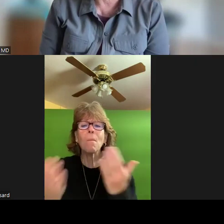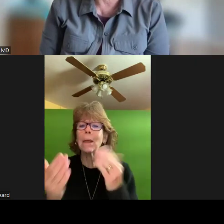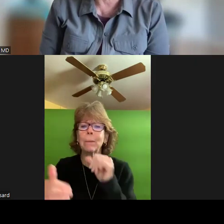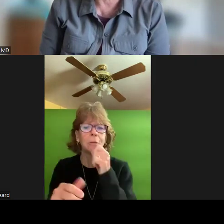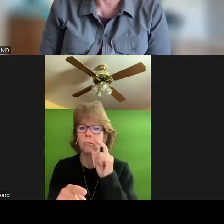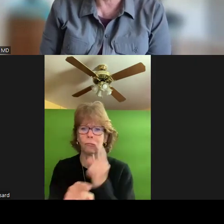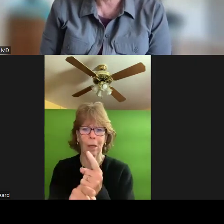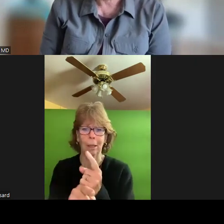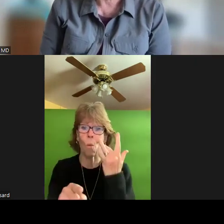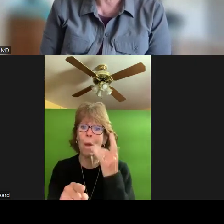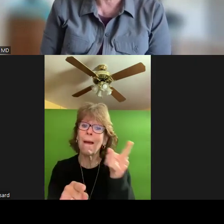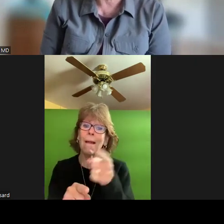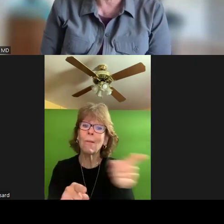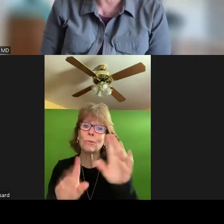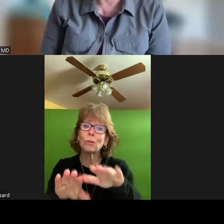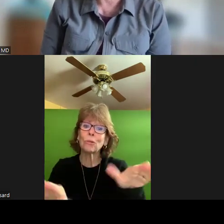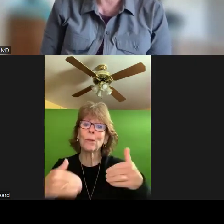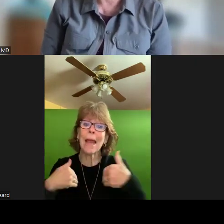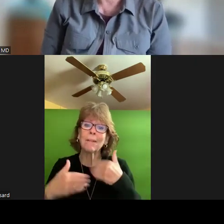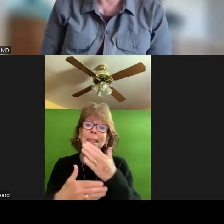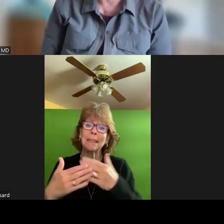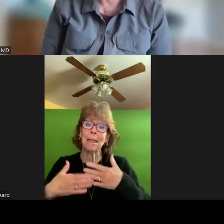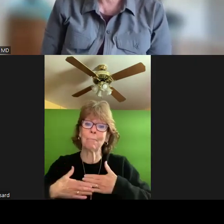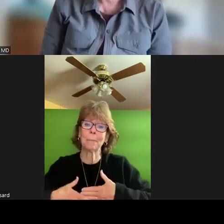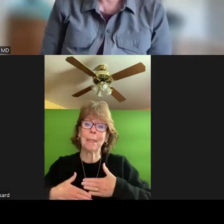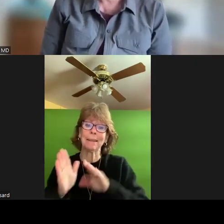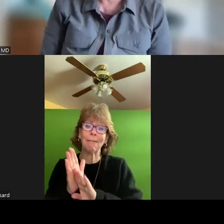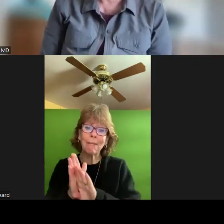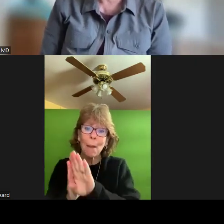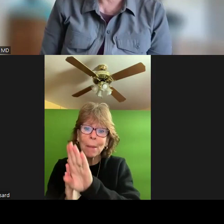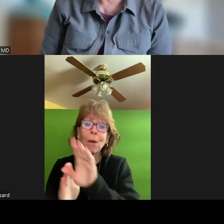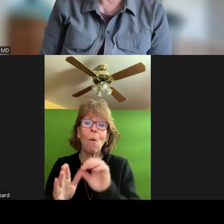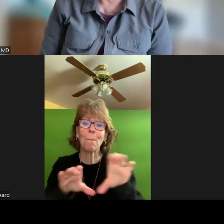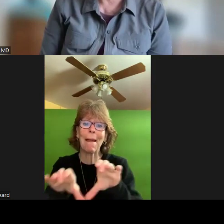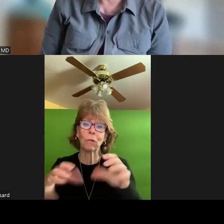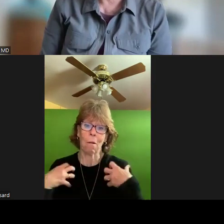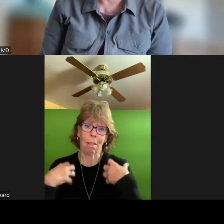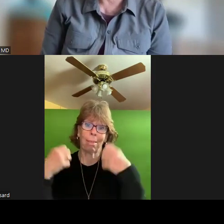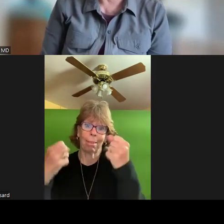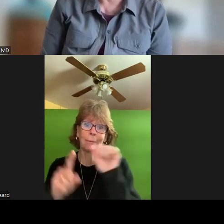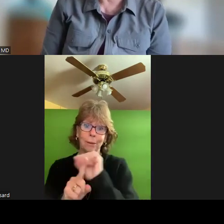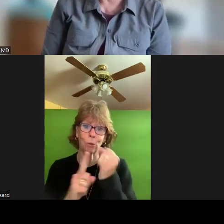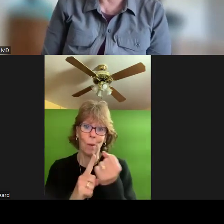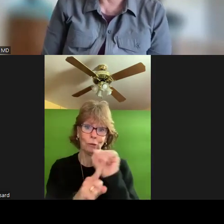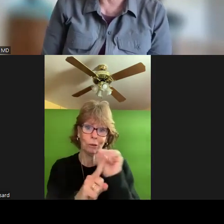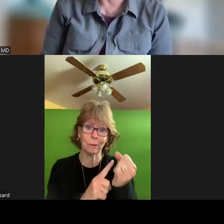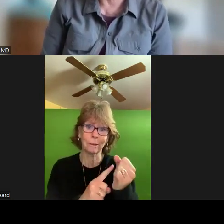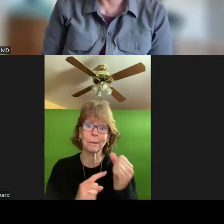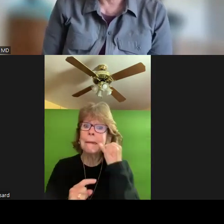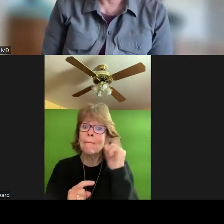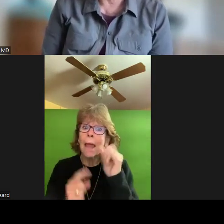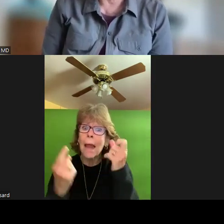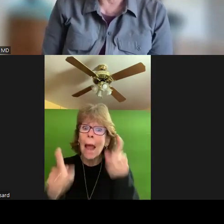with developmental or behavioral health conditions. In this situation, referral to